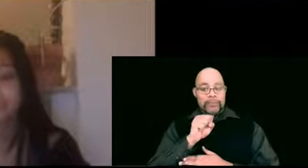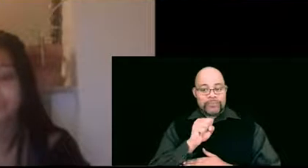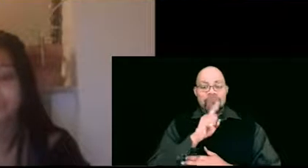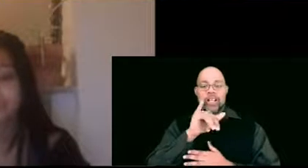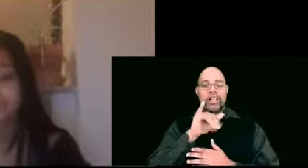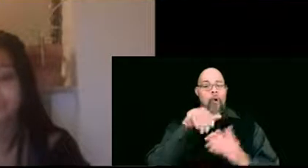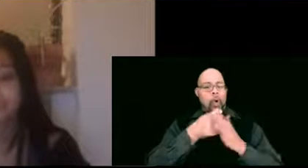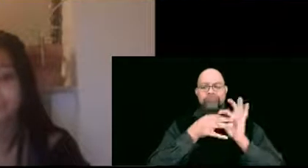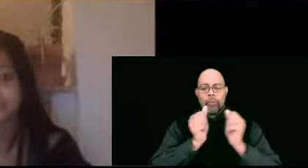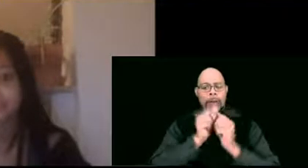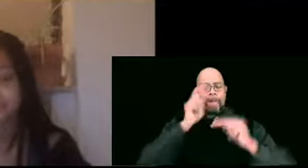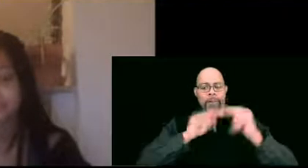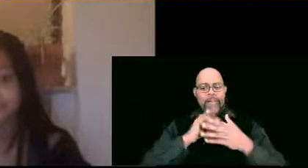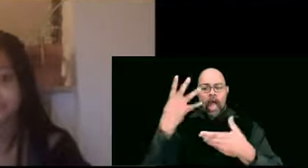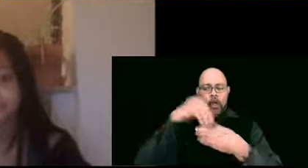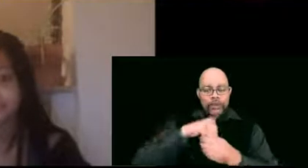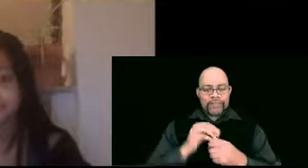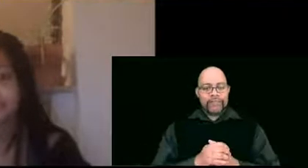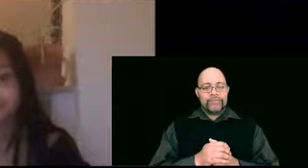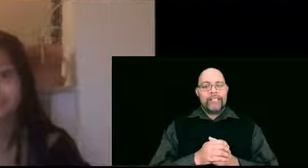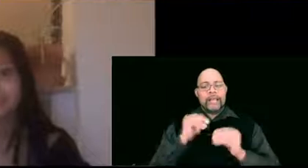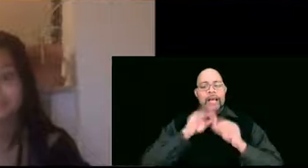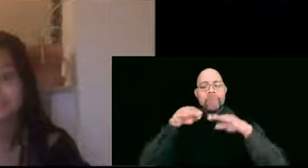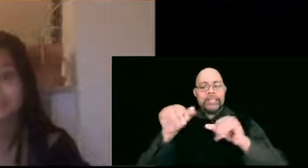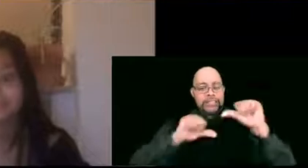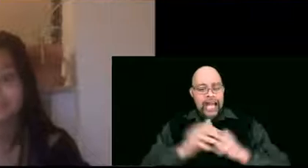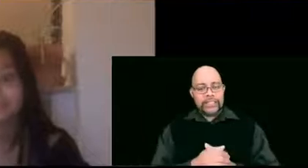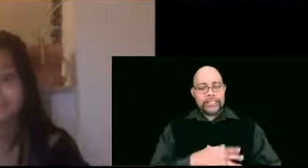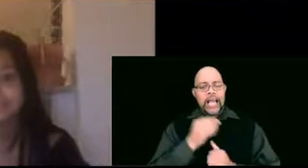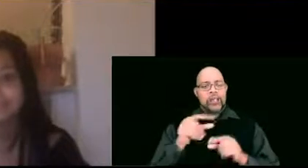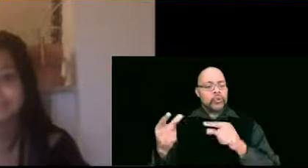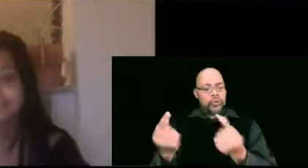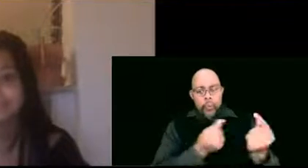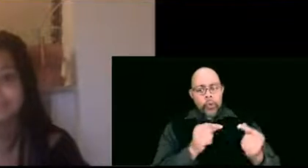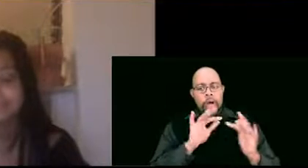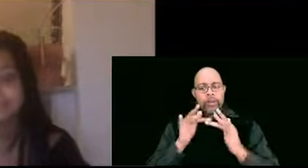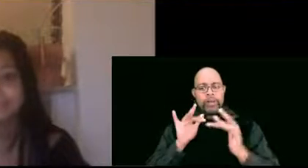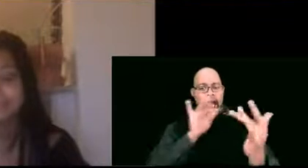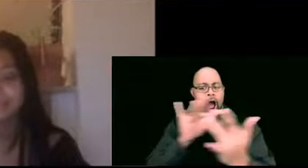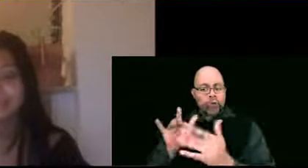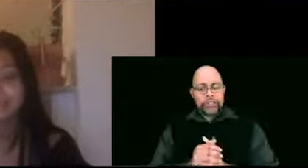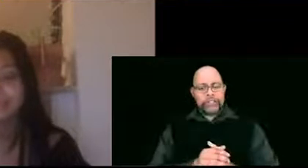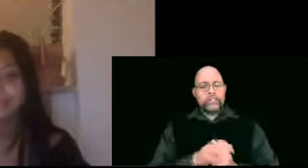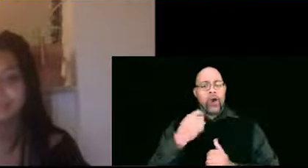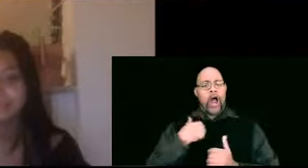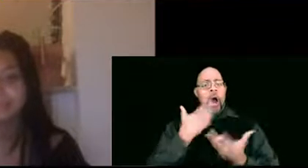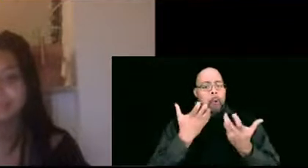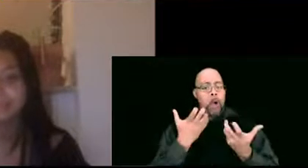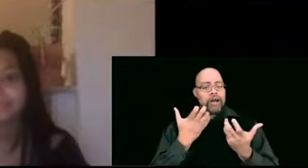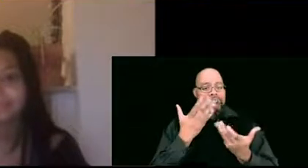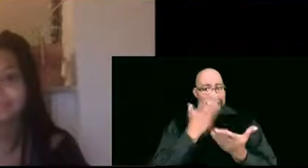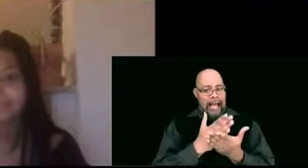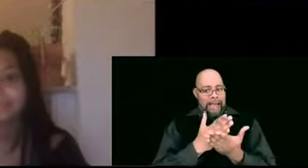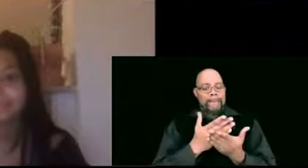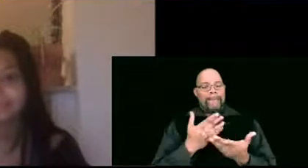know, BIMS is really all about building that inclusivity in marine science and doing community outreach and those things. So I